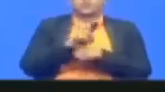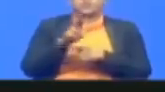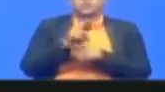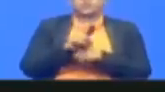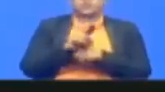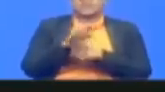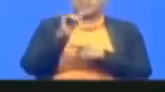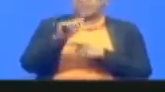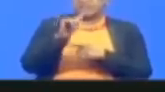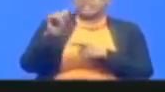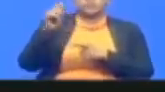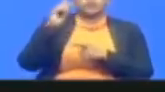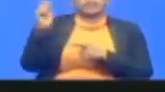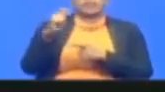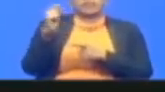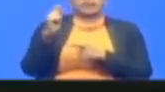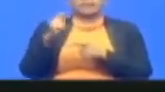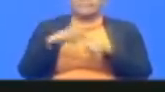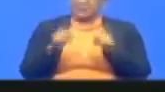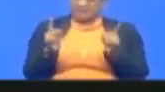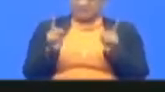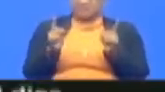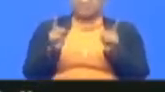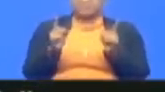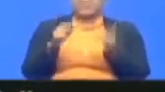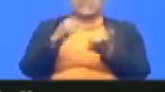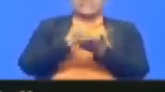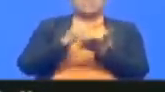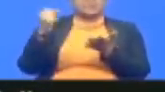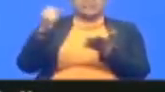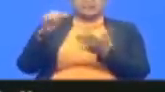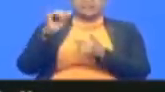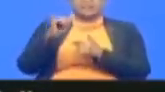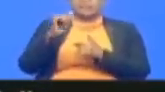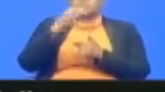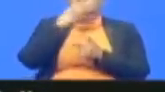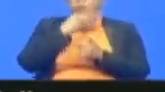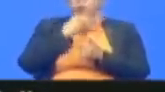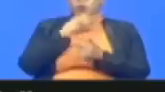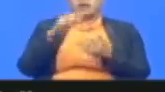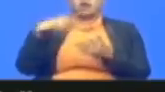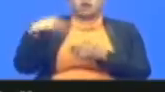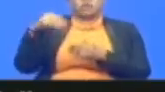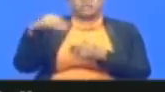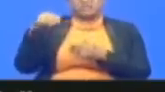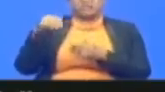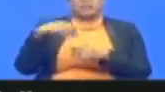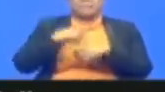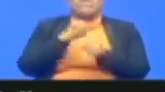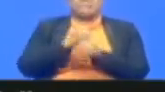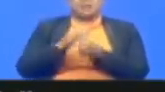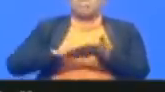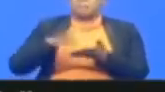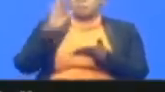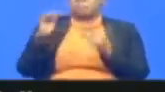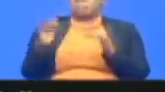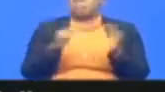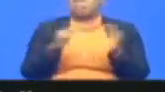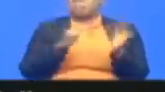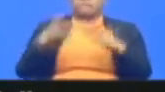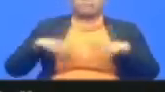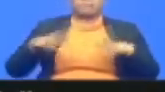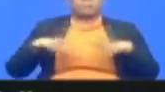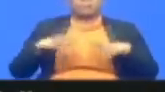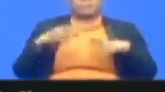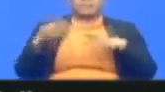money back into Kenya. However, suspending the conversion of Kenyan shillings has caused a more disruption for business people